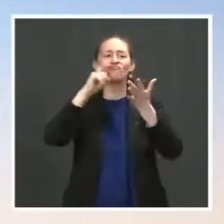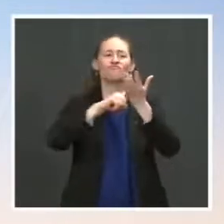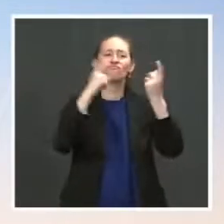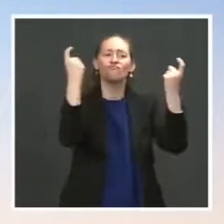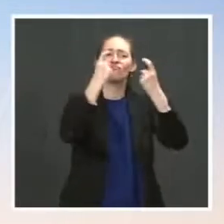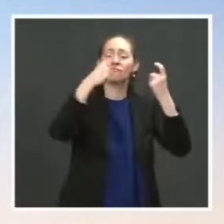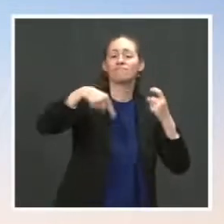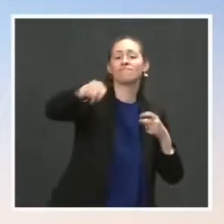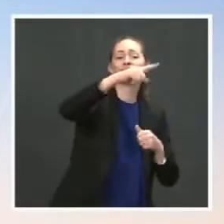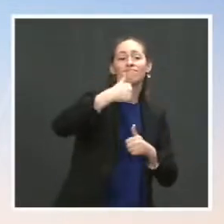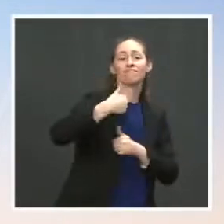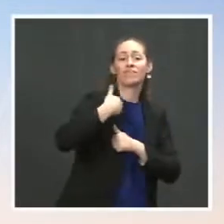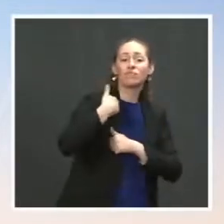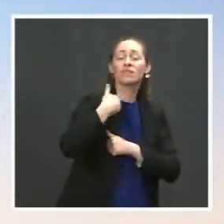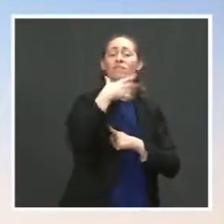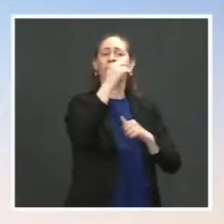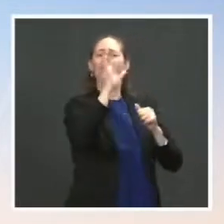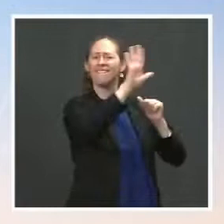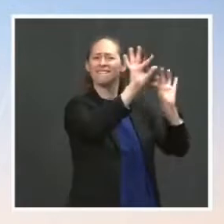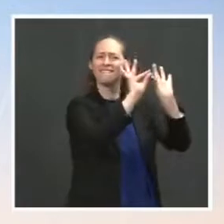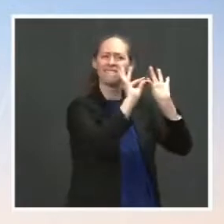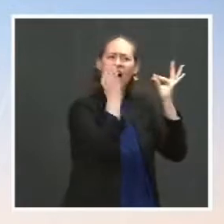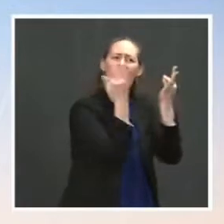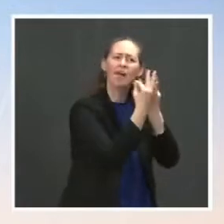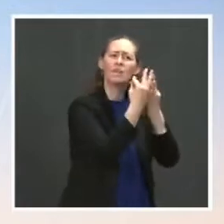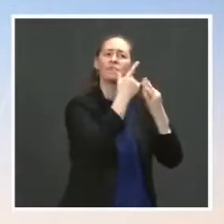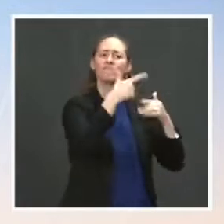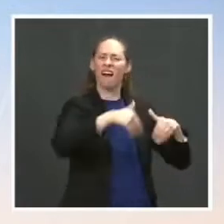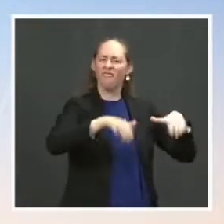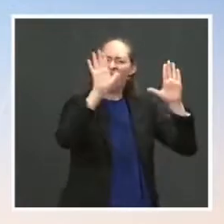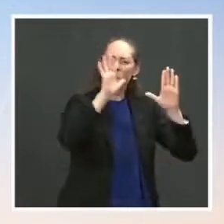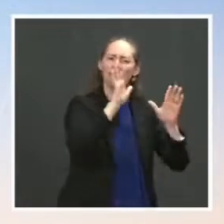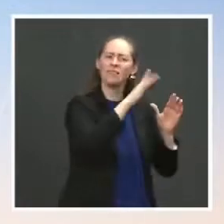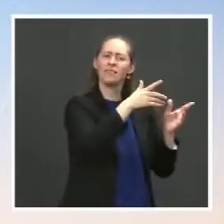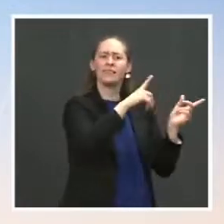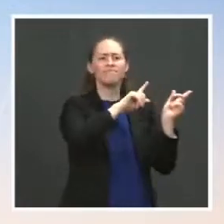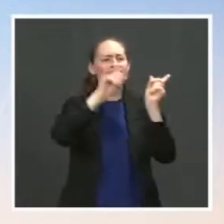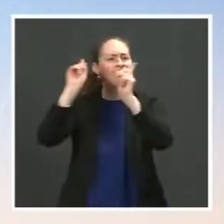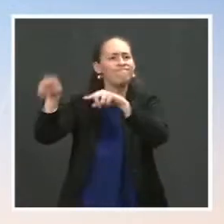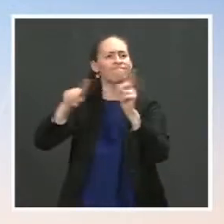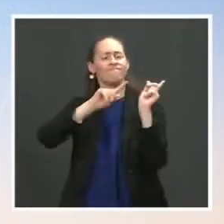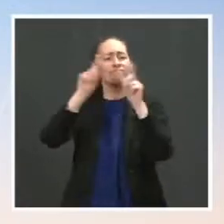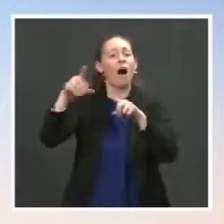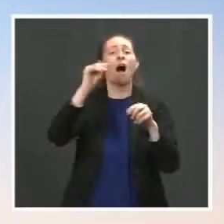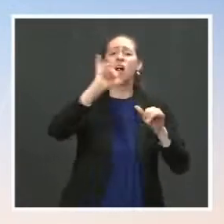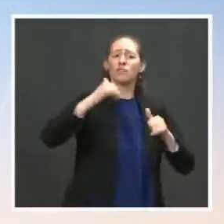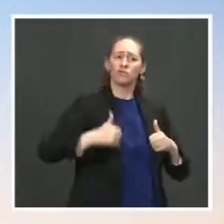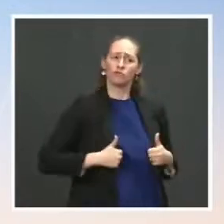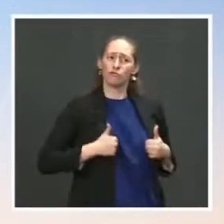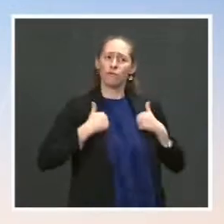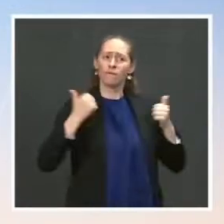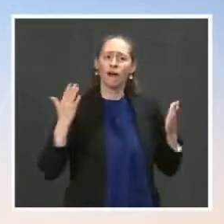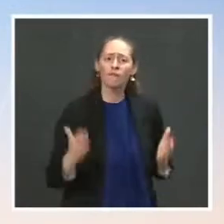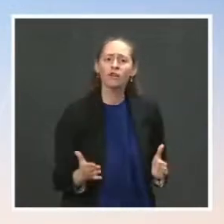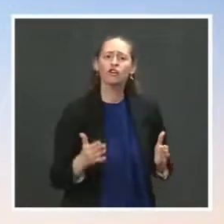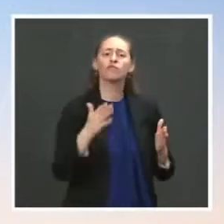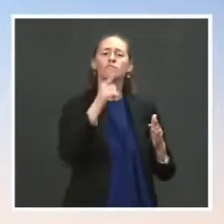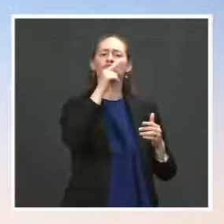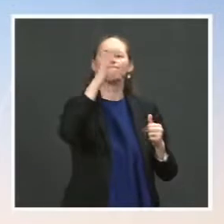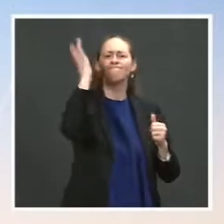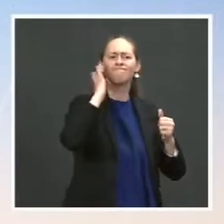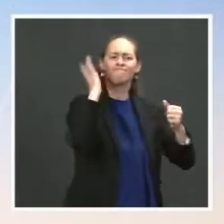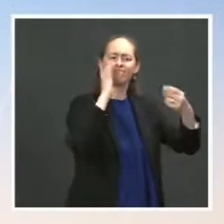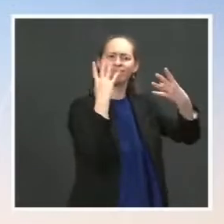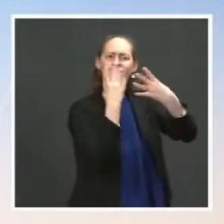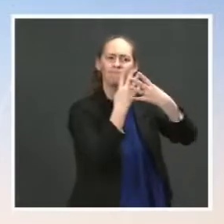their families, caregivers, and survivors. The President and First Lady have restored the POW MIA flag to its original